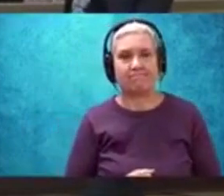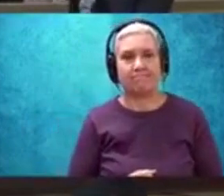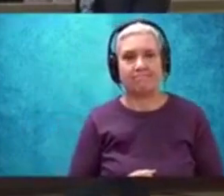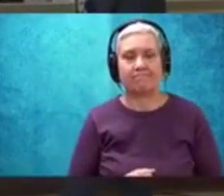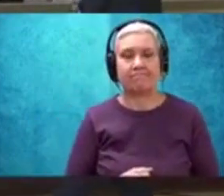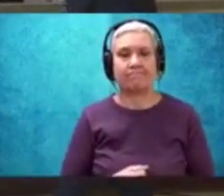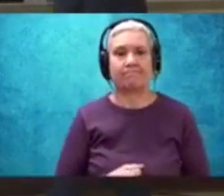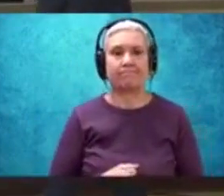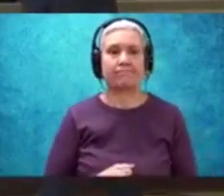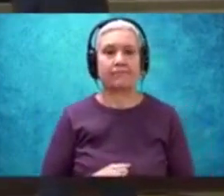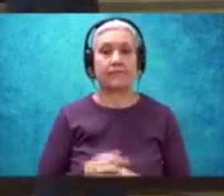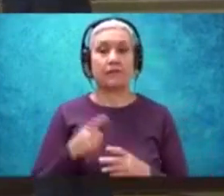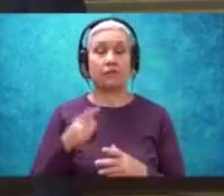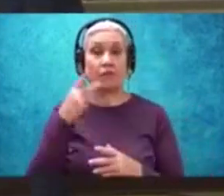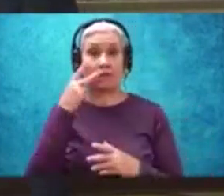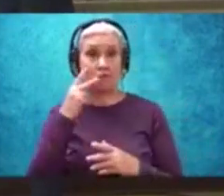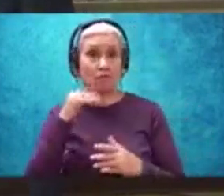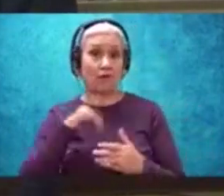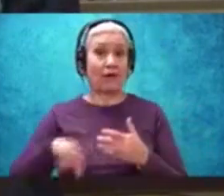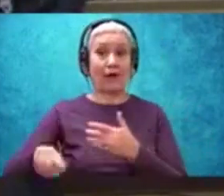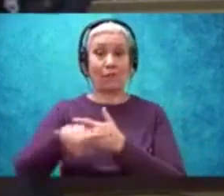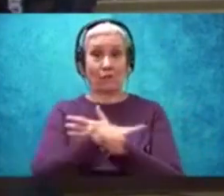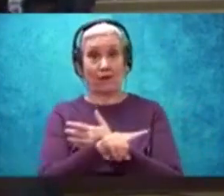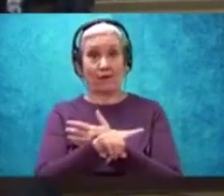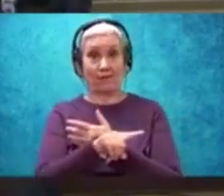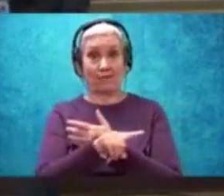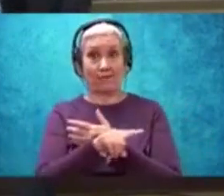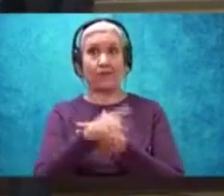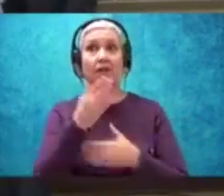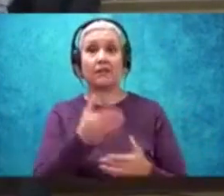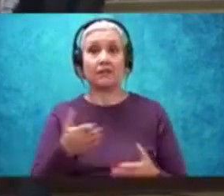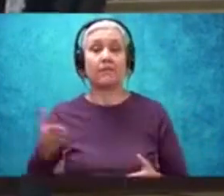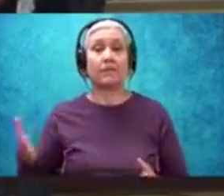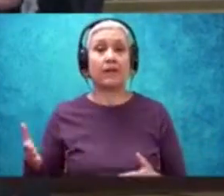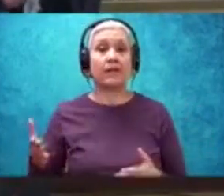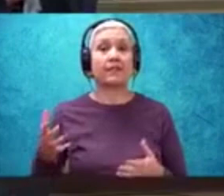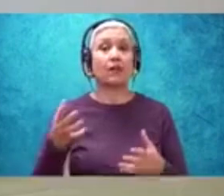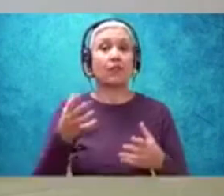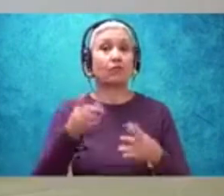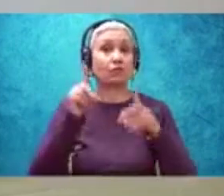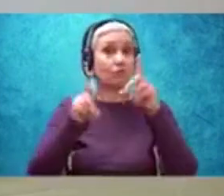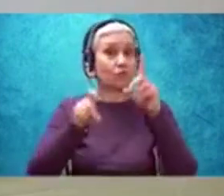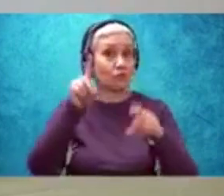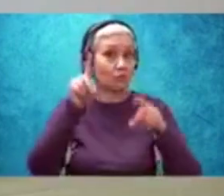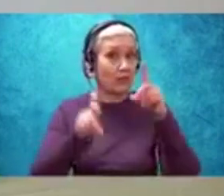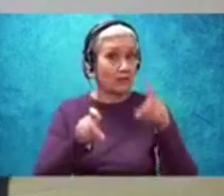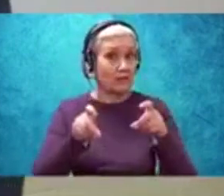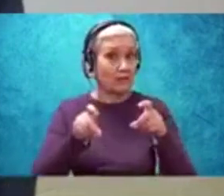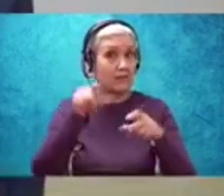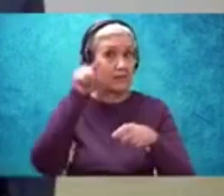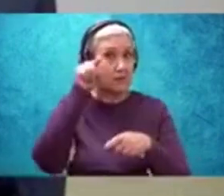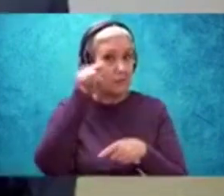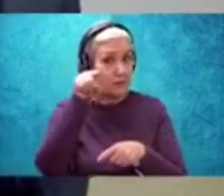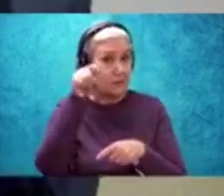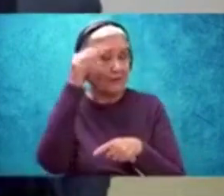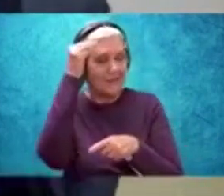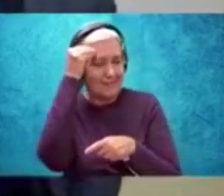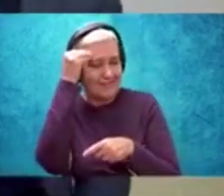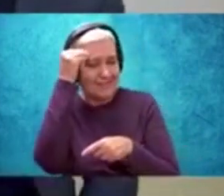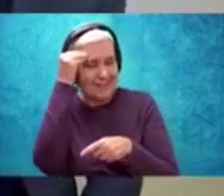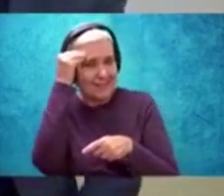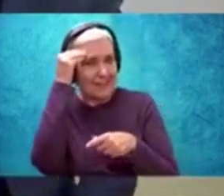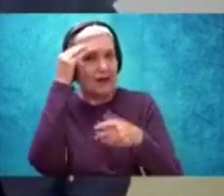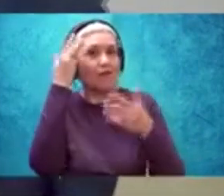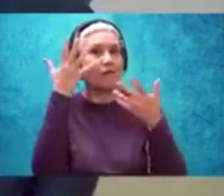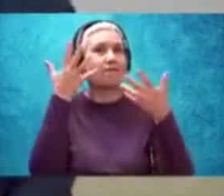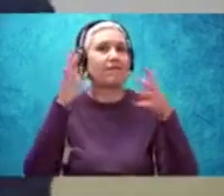As we look ahead to next week, so some things that I want you thinking about, questions that are going to prime your brains for finishing out the